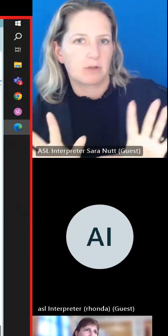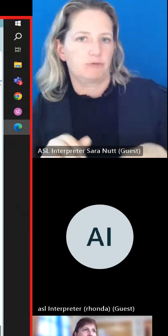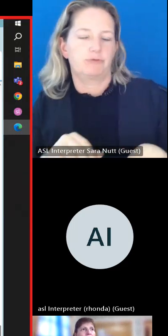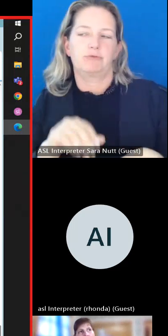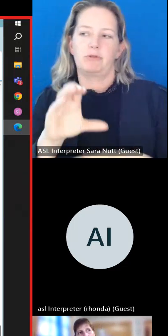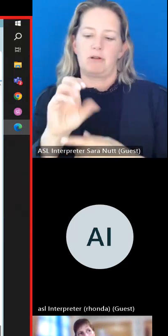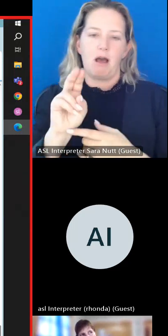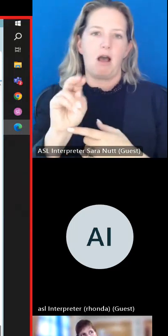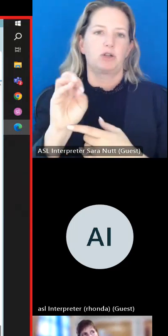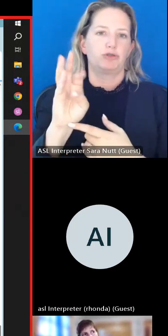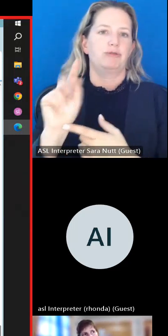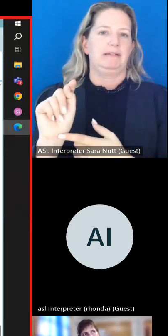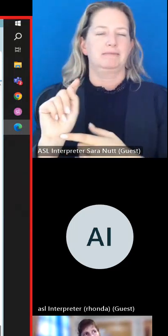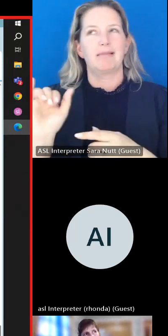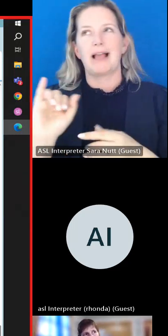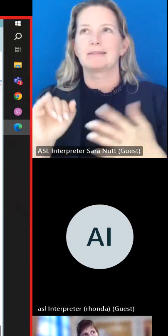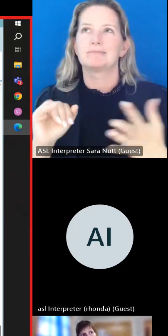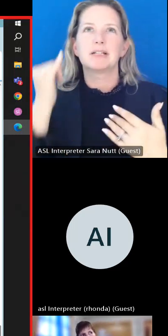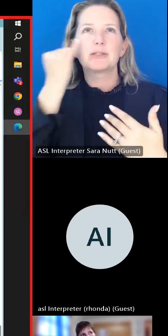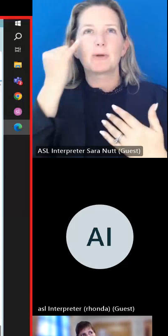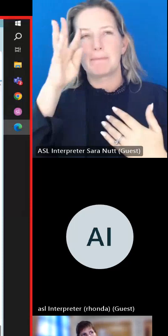Let's say that